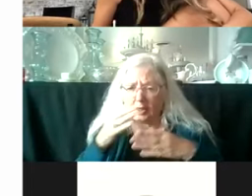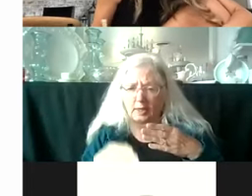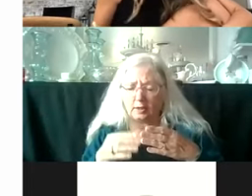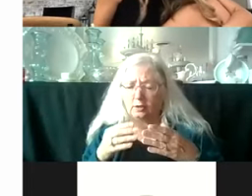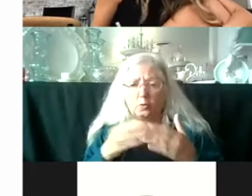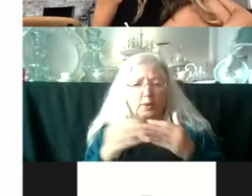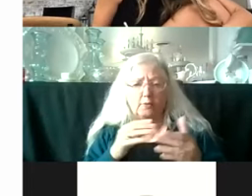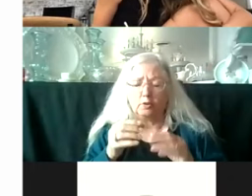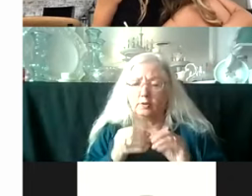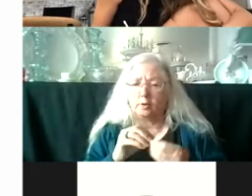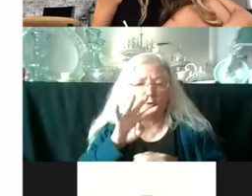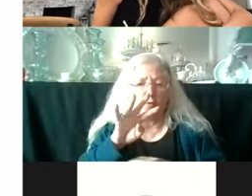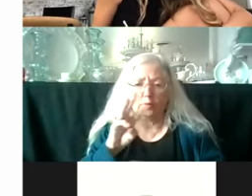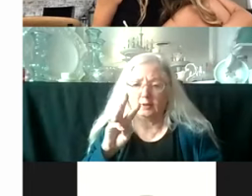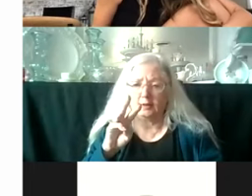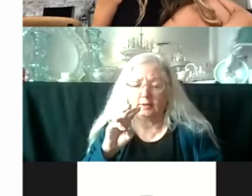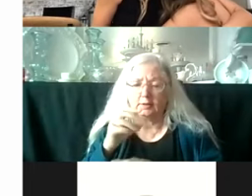46th chromosome would be?